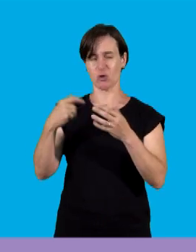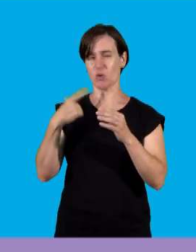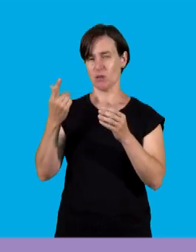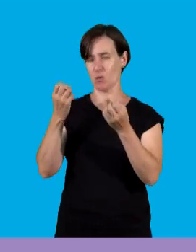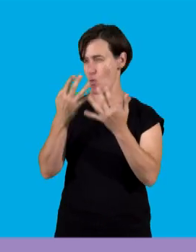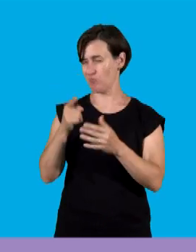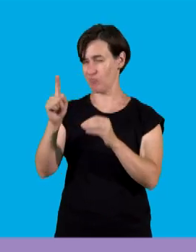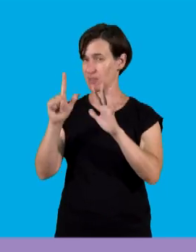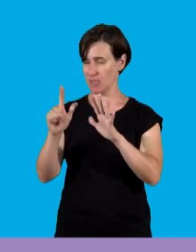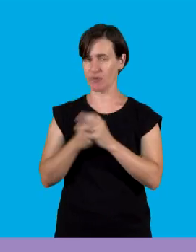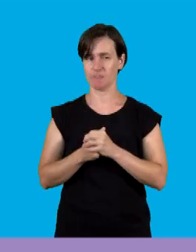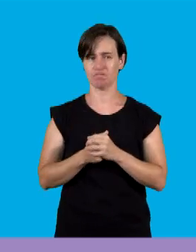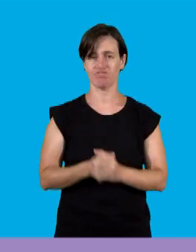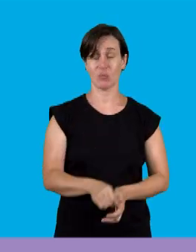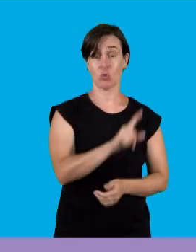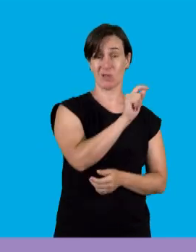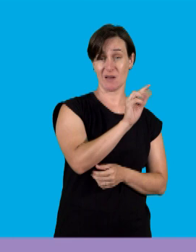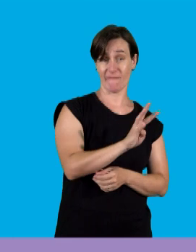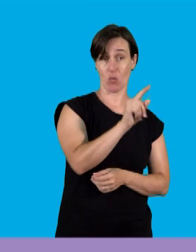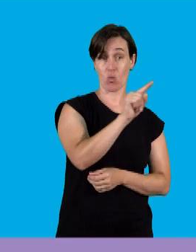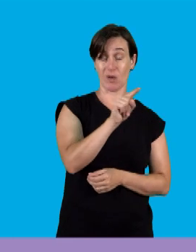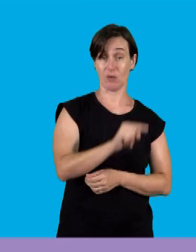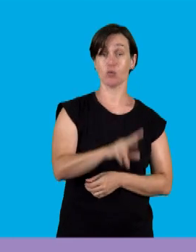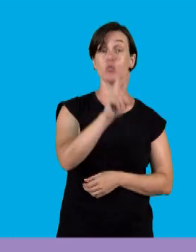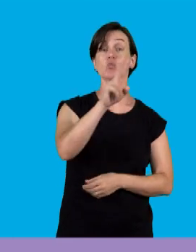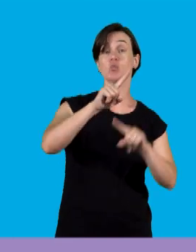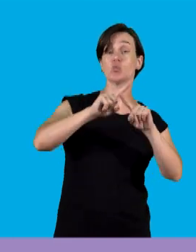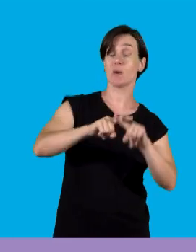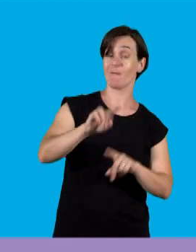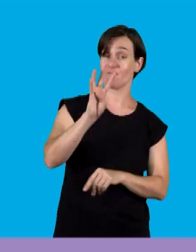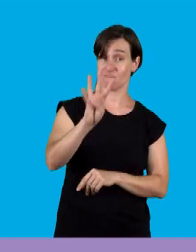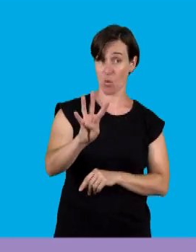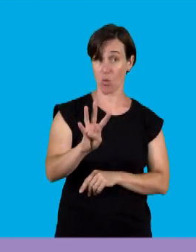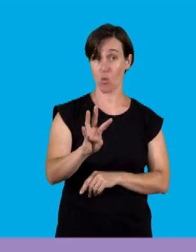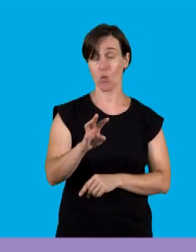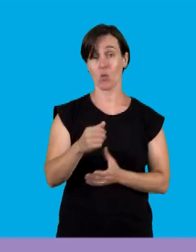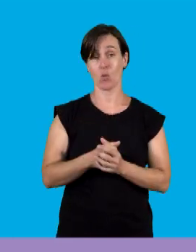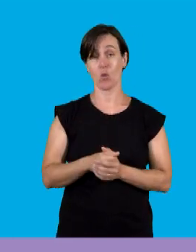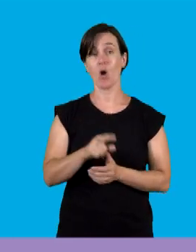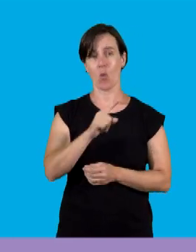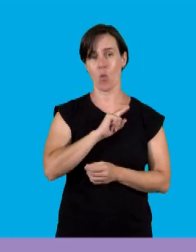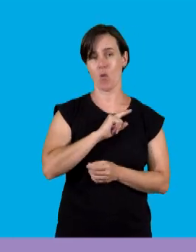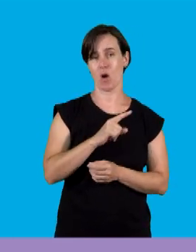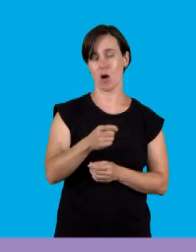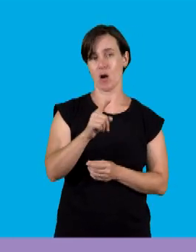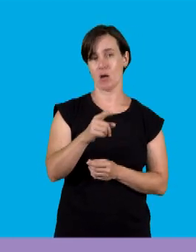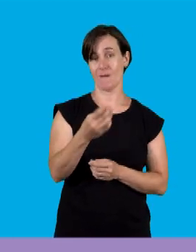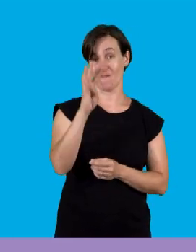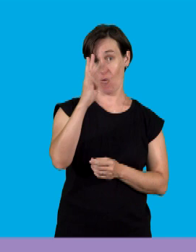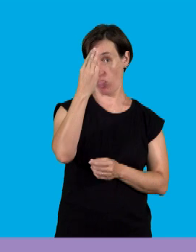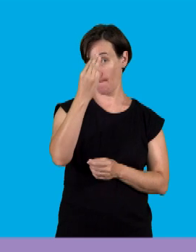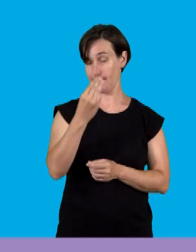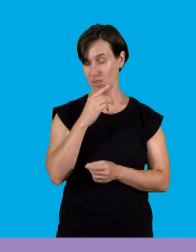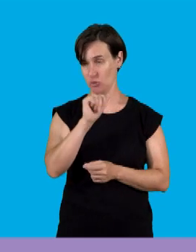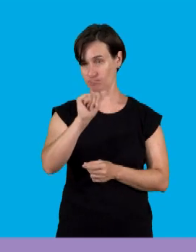have 7 triangles there. So this is going to be 2 multiplied by 4 because we are working with the fourth figure